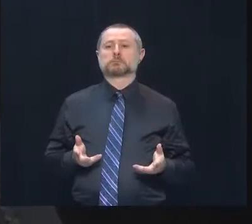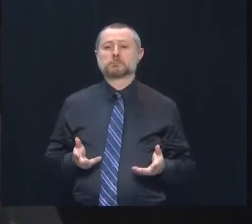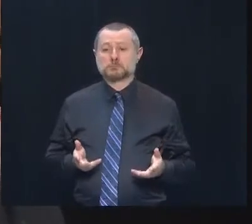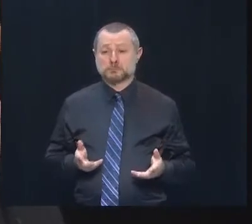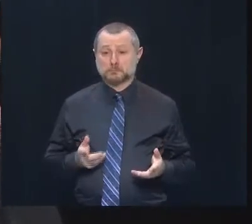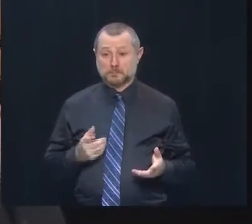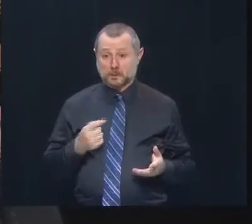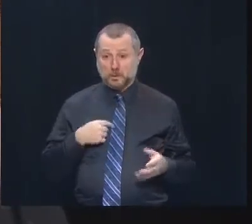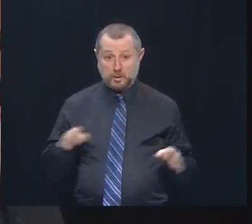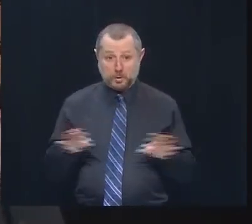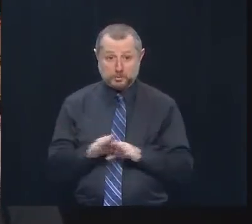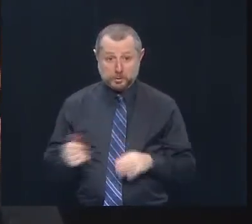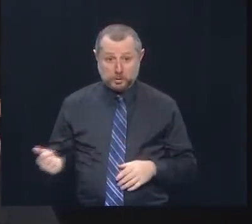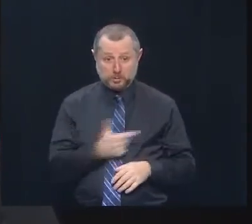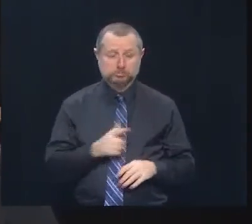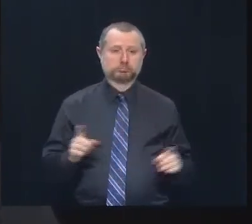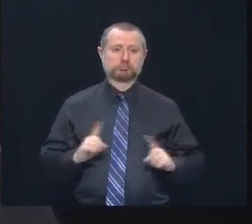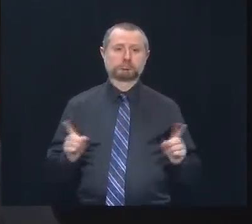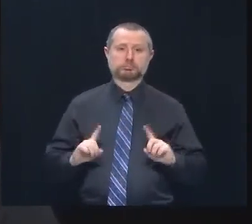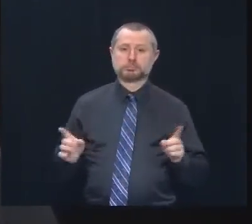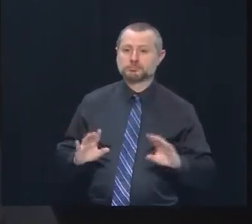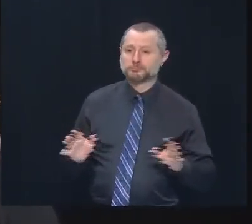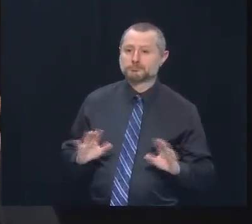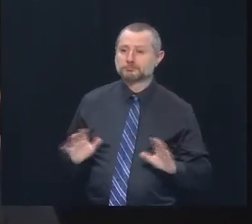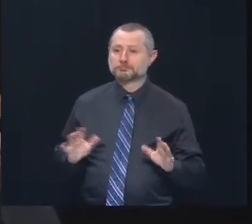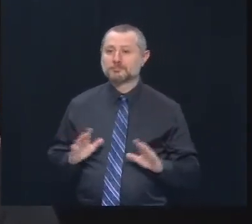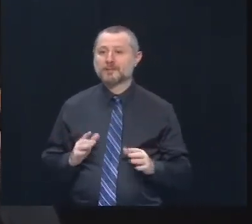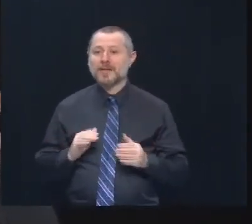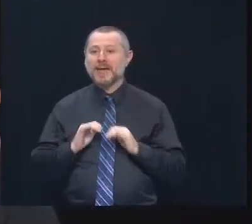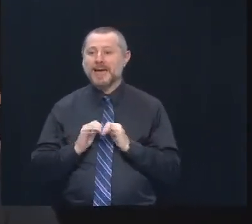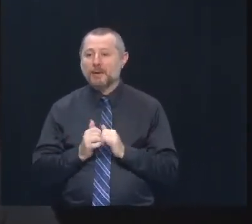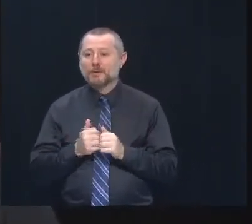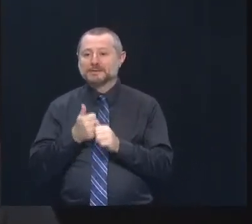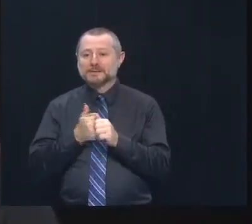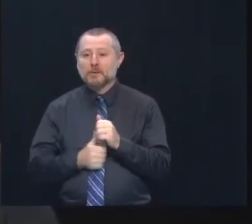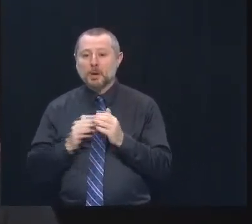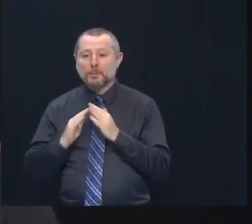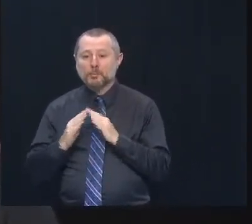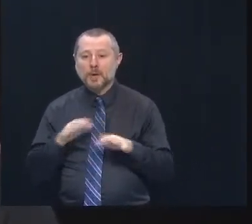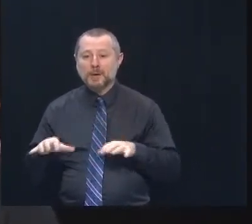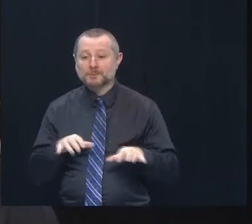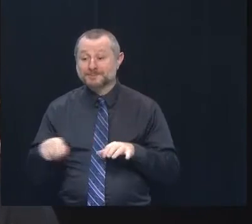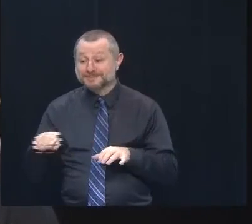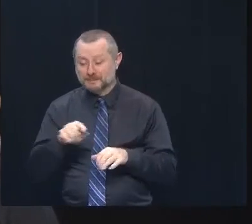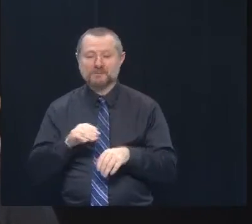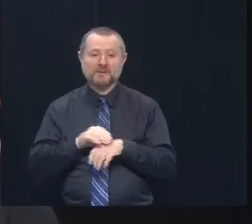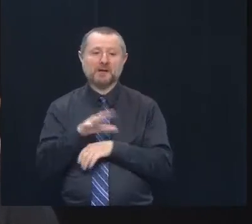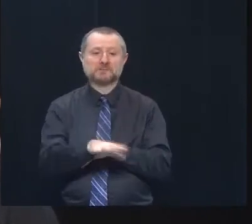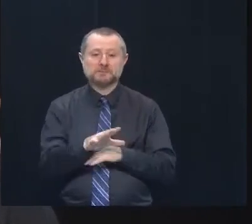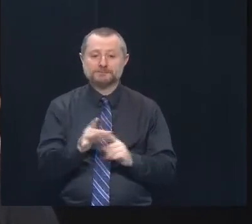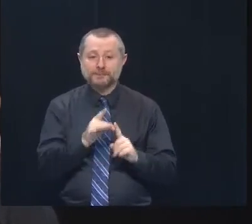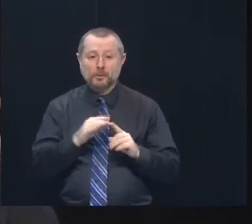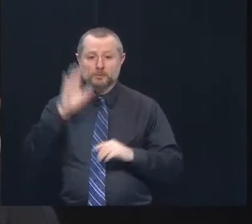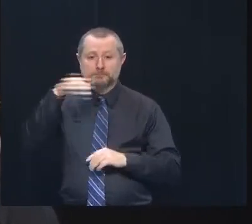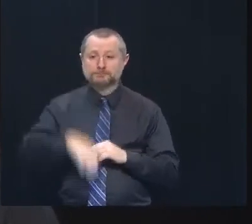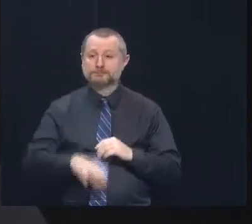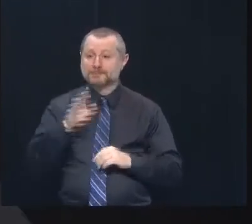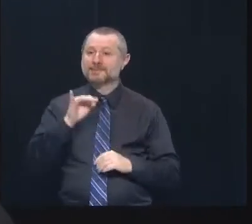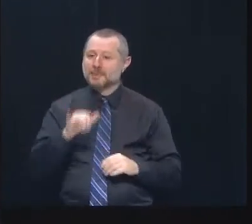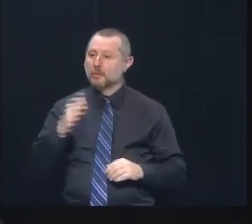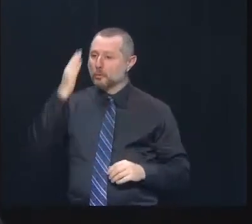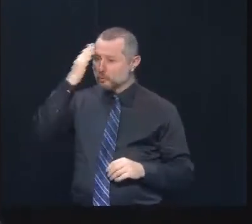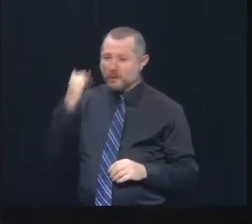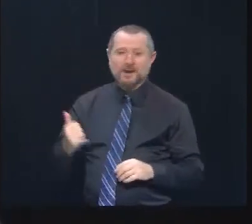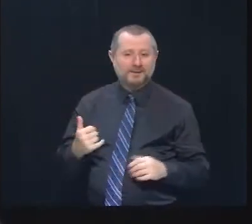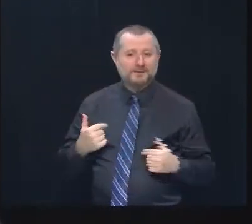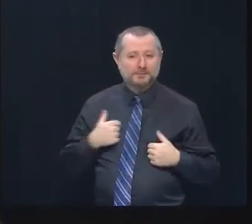The way your community acts makes a difference. And that's why the microcluster points that